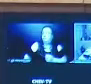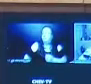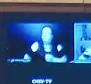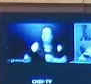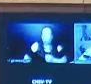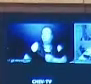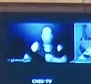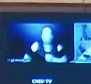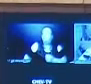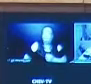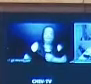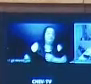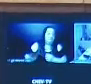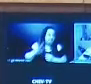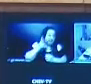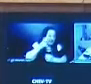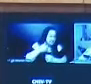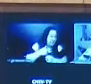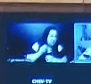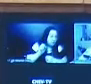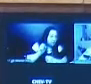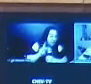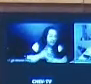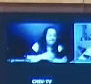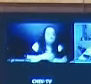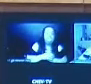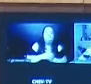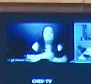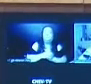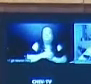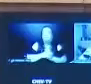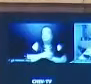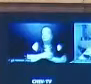Can you hear me? Okay.